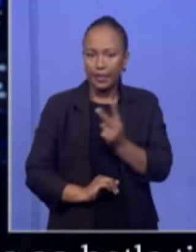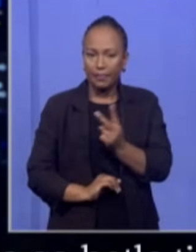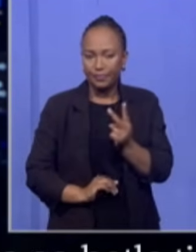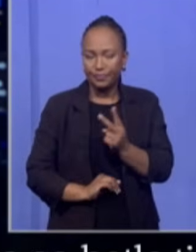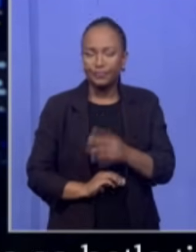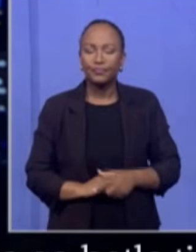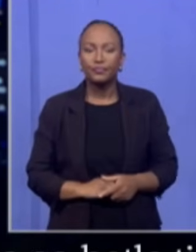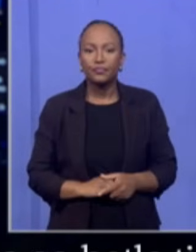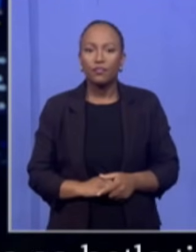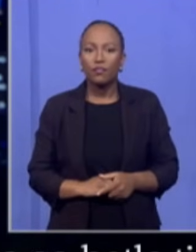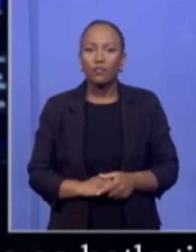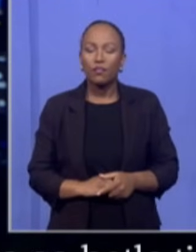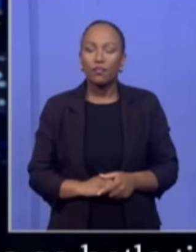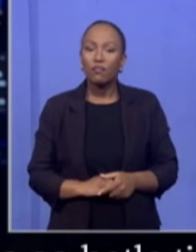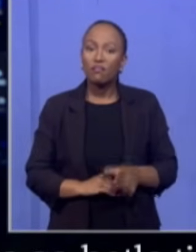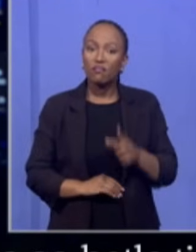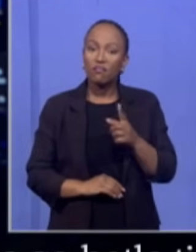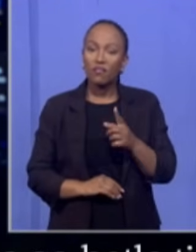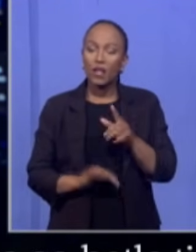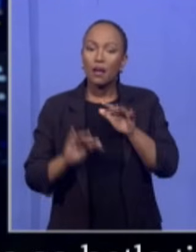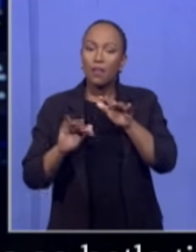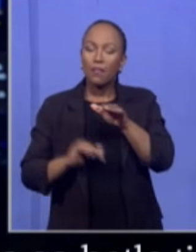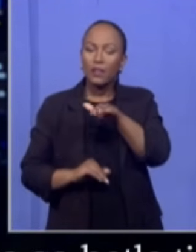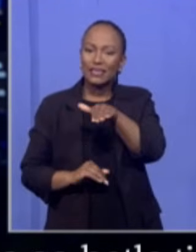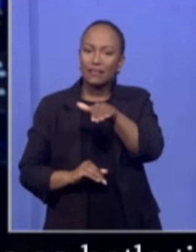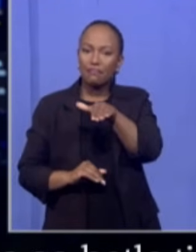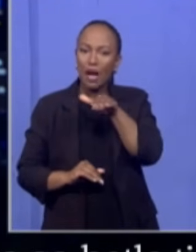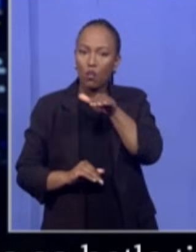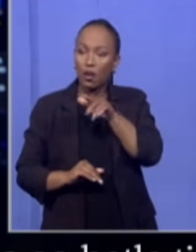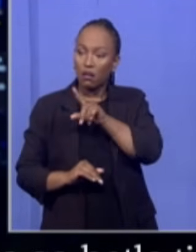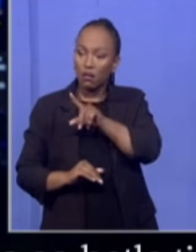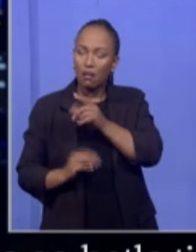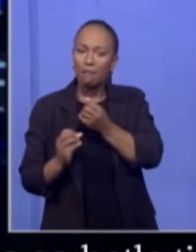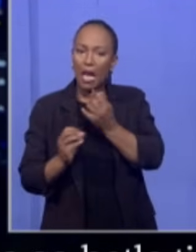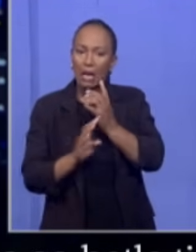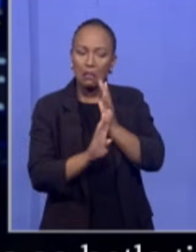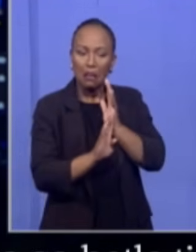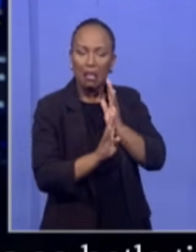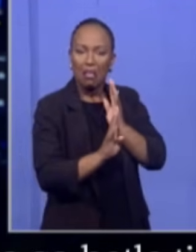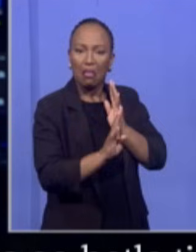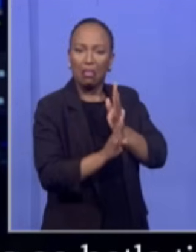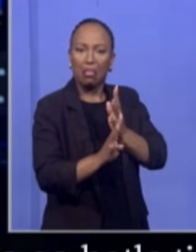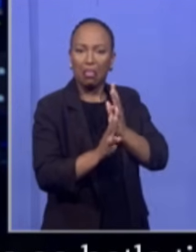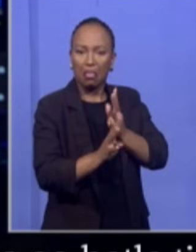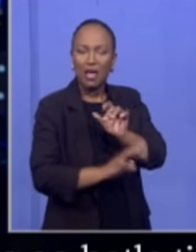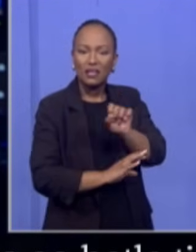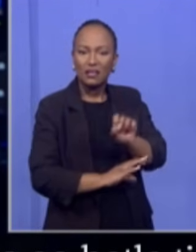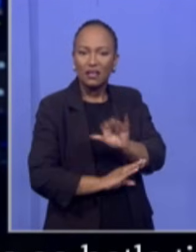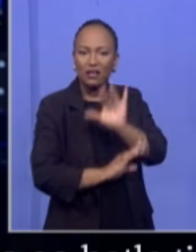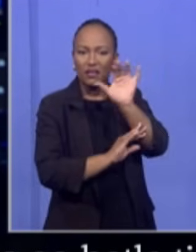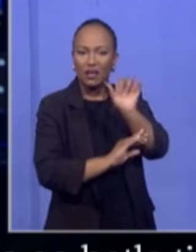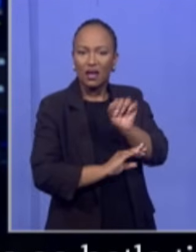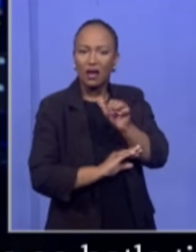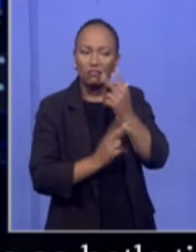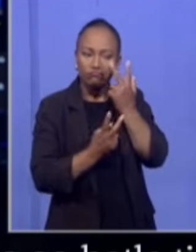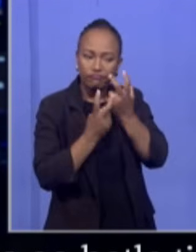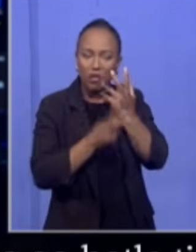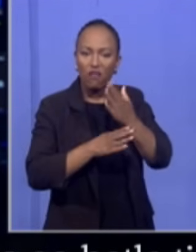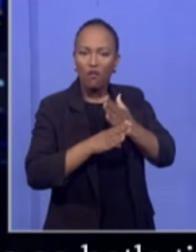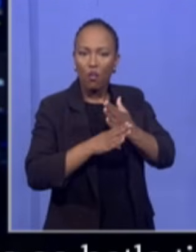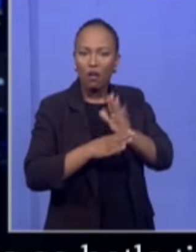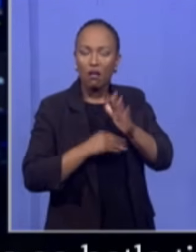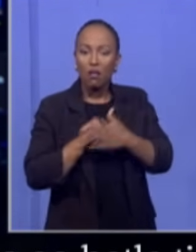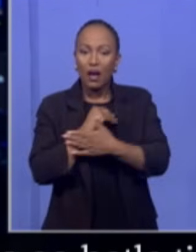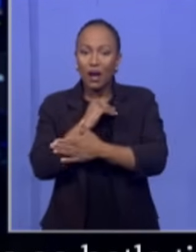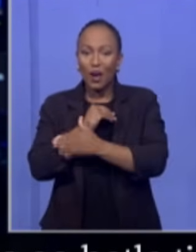Baagi ba Zimbabwe ba tsweletse go thologela mo Afrika Borwa go batlana le ditiro ka ntlha ya maemo a ikonomi a naga ya bone